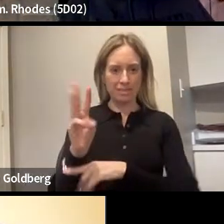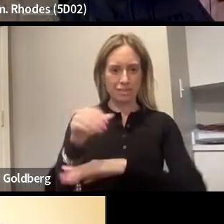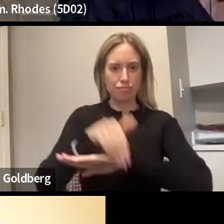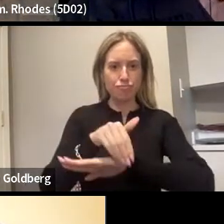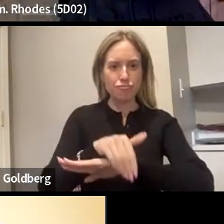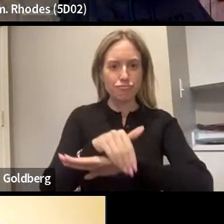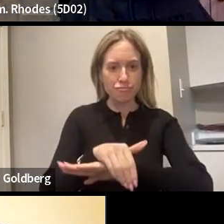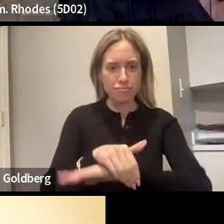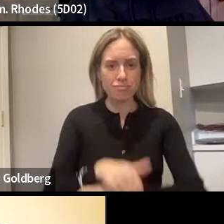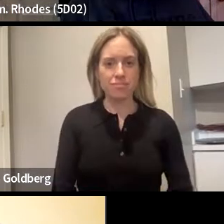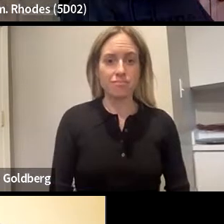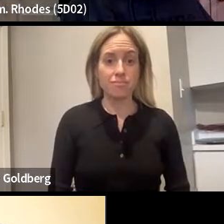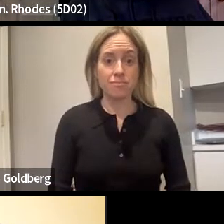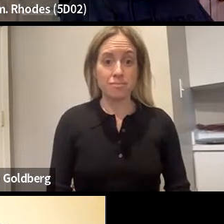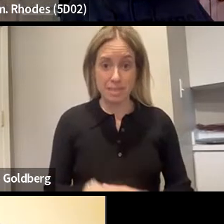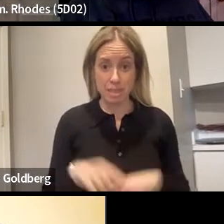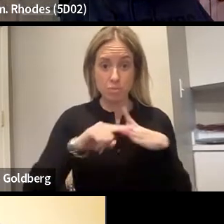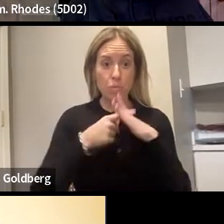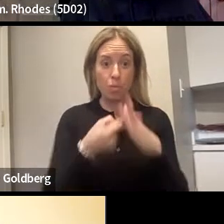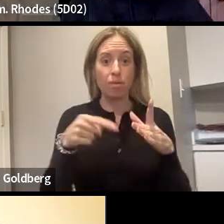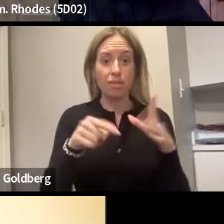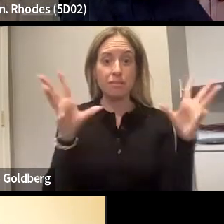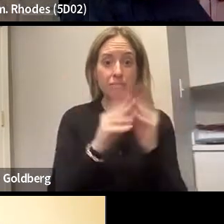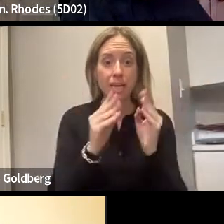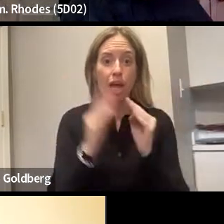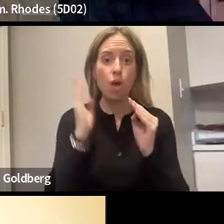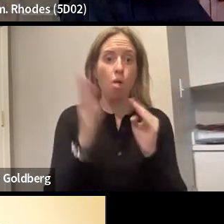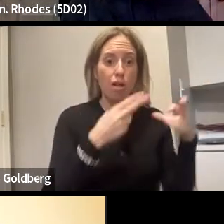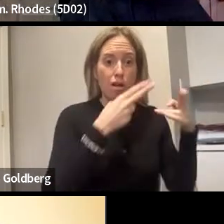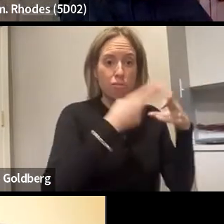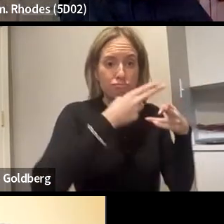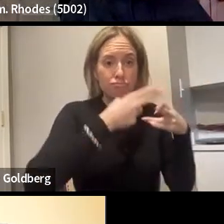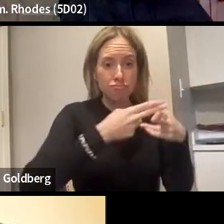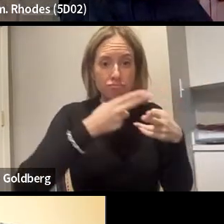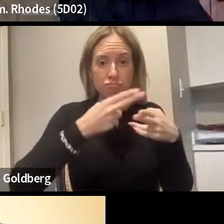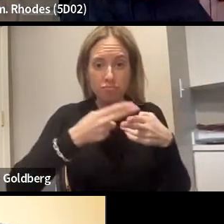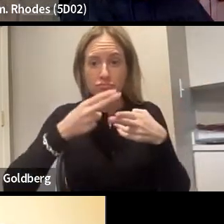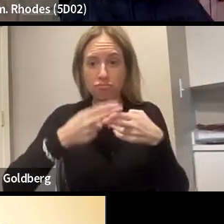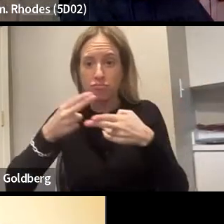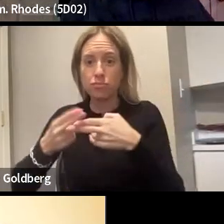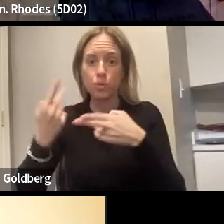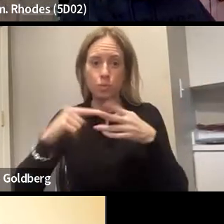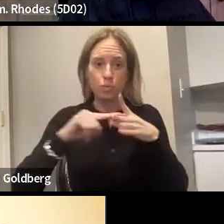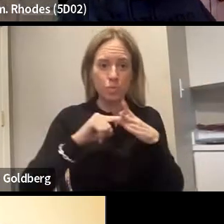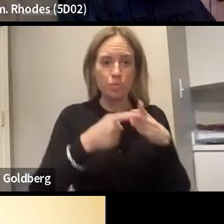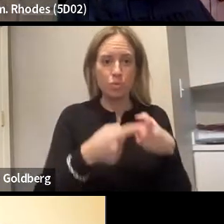By calling this meeting to order, I'll hold a roll call of the commission to confirm quorum.